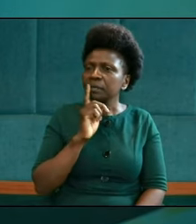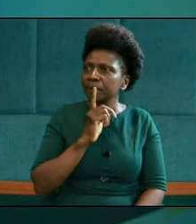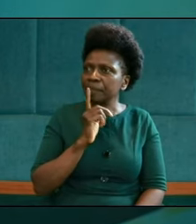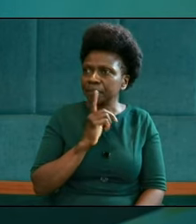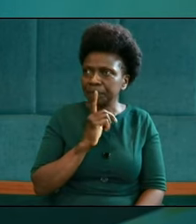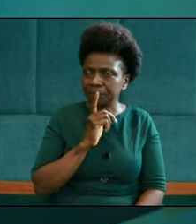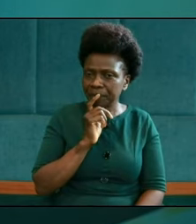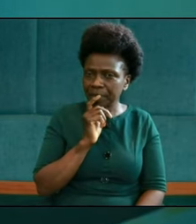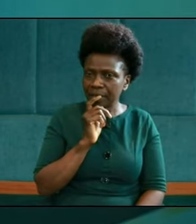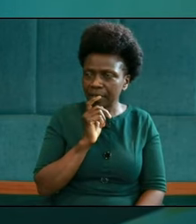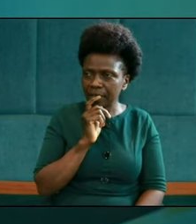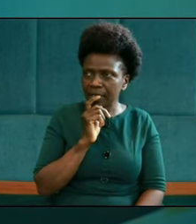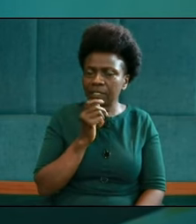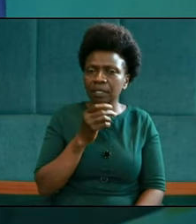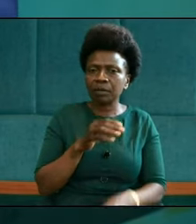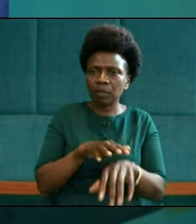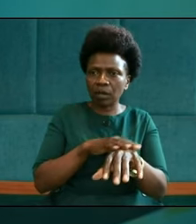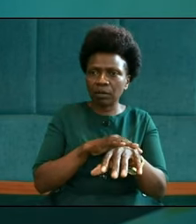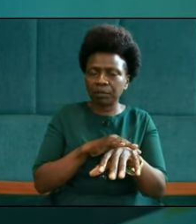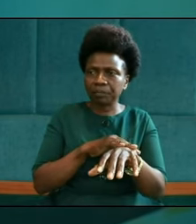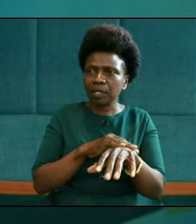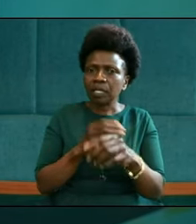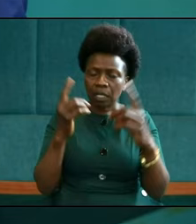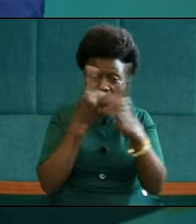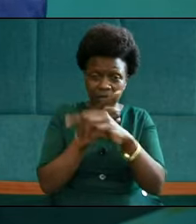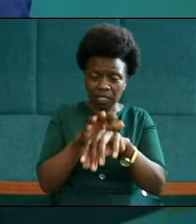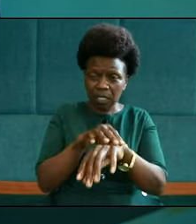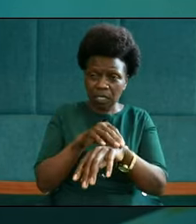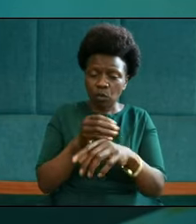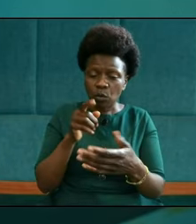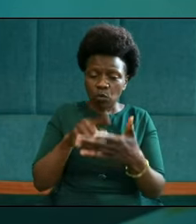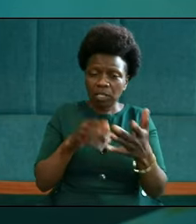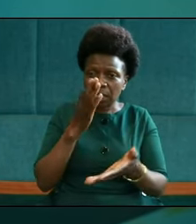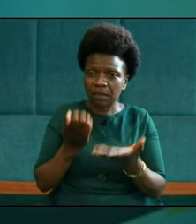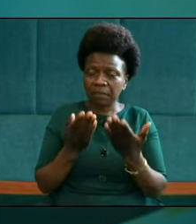a smooth skin. What if my father touches me?